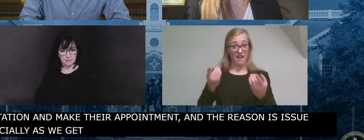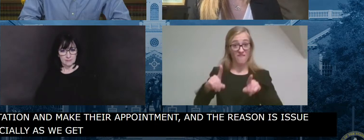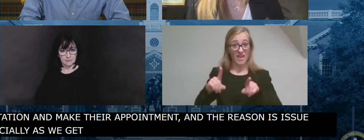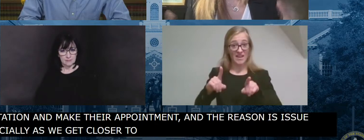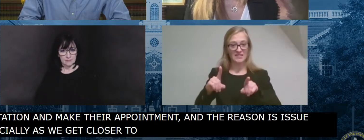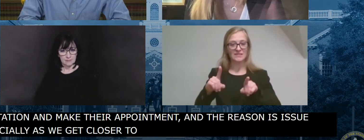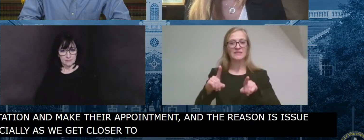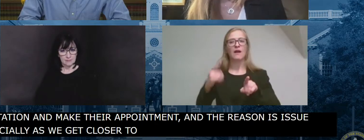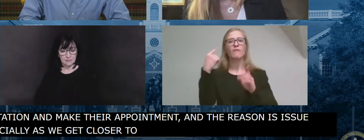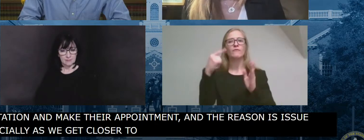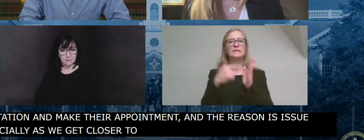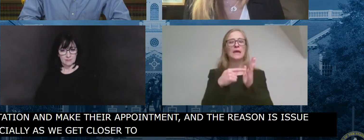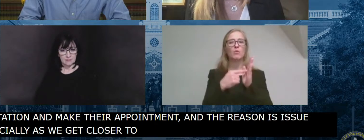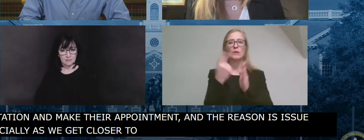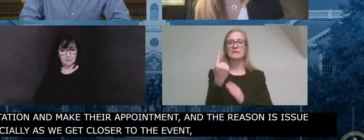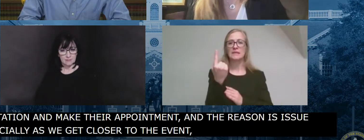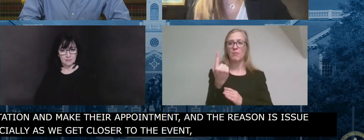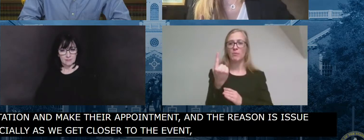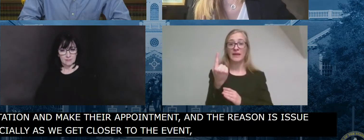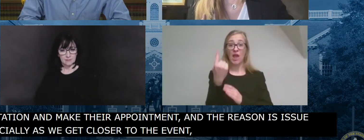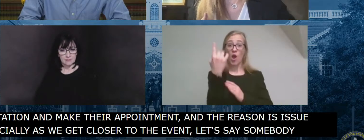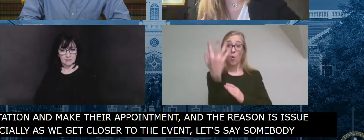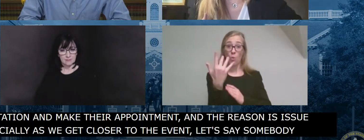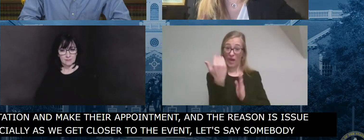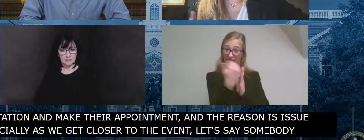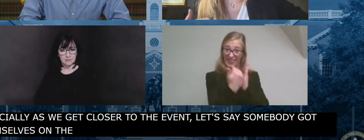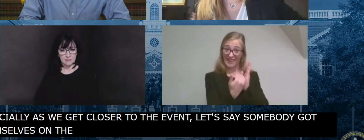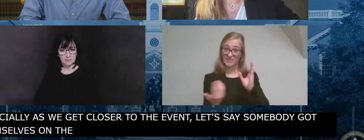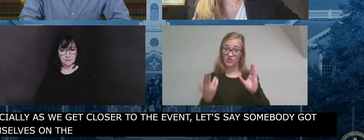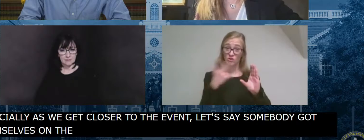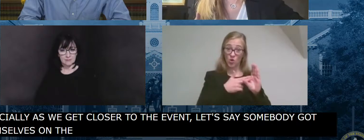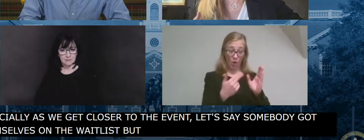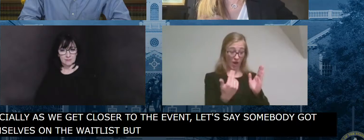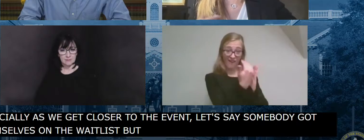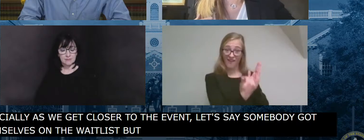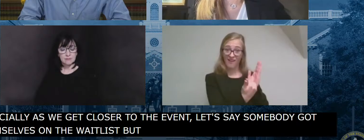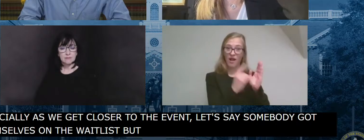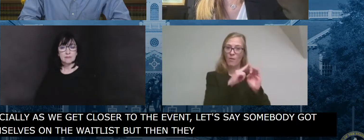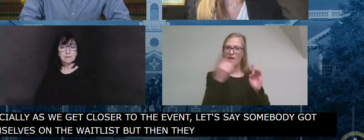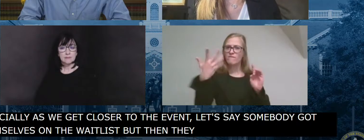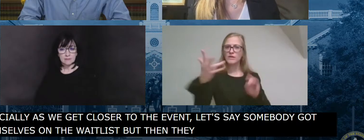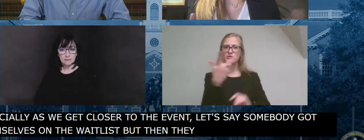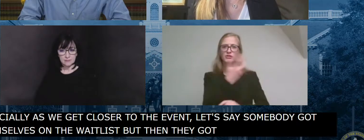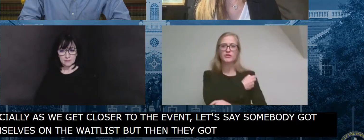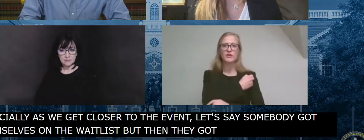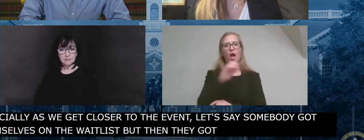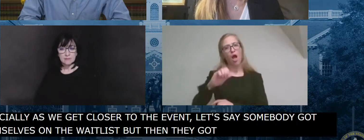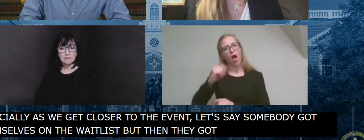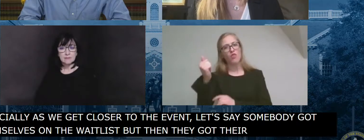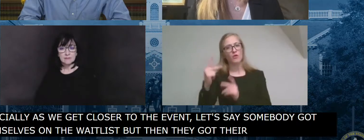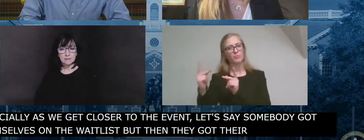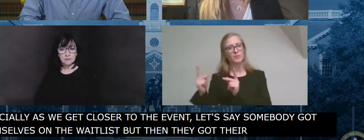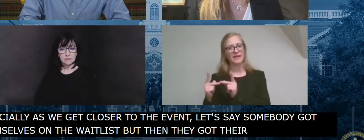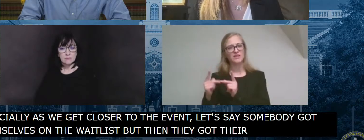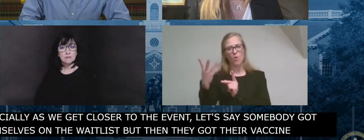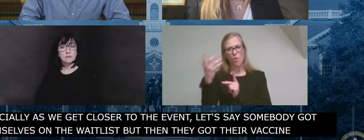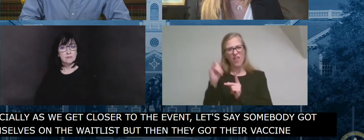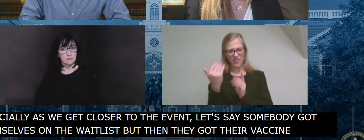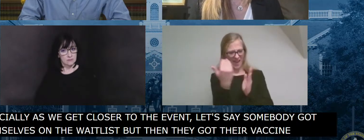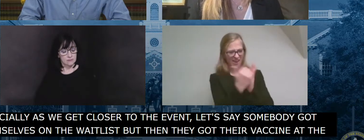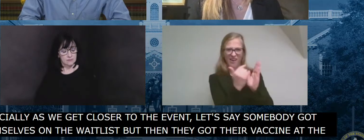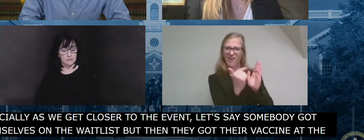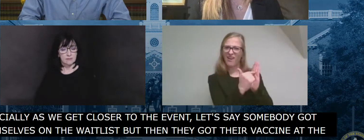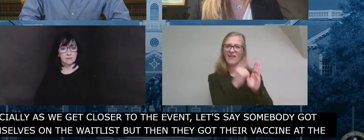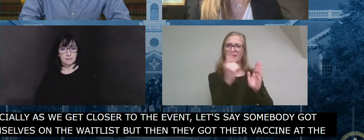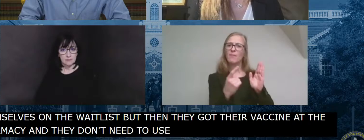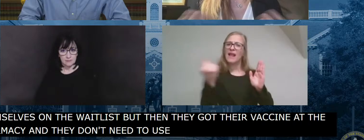let's say somebody got themselves on the wait list, but then they got their vaccine at the pharmacy and they don't need to use it. We want to give that slot away to somebody